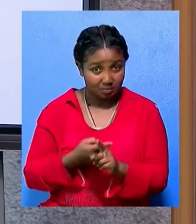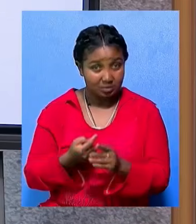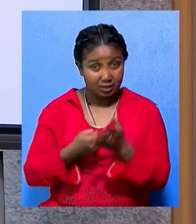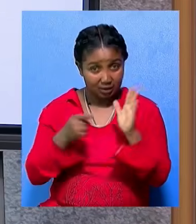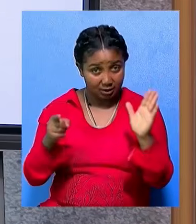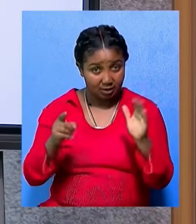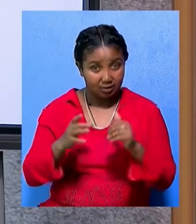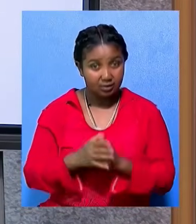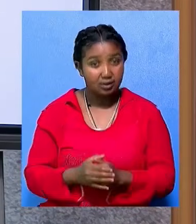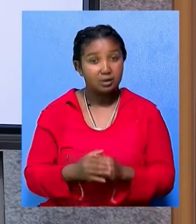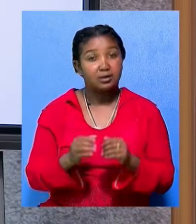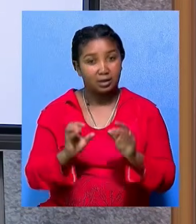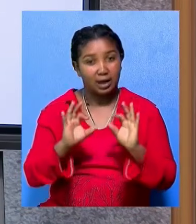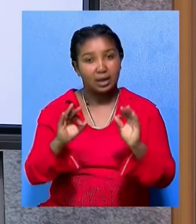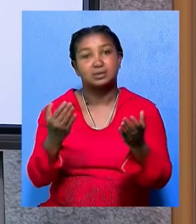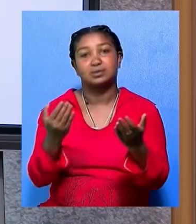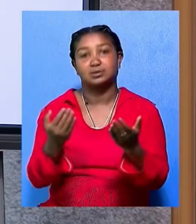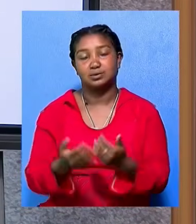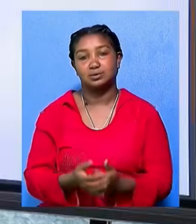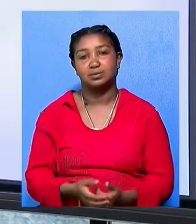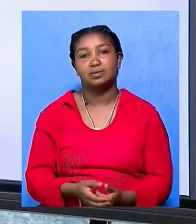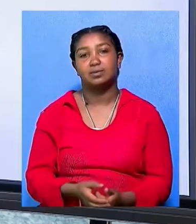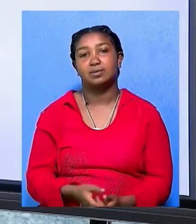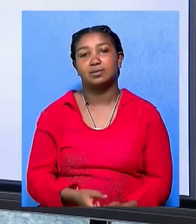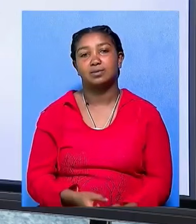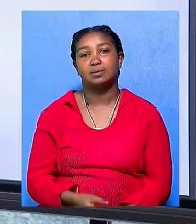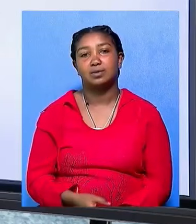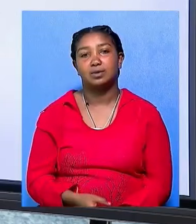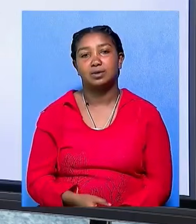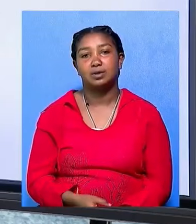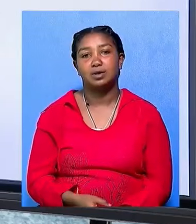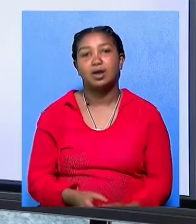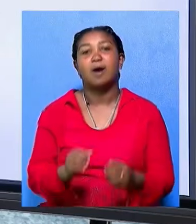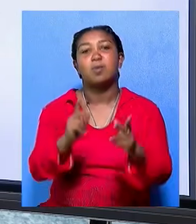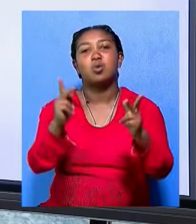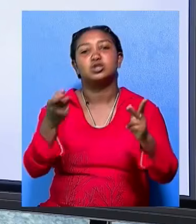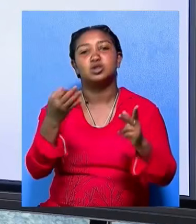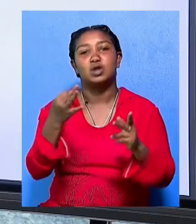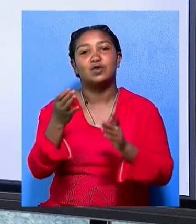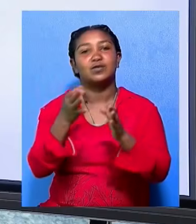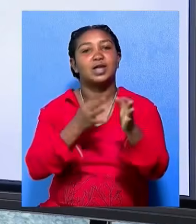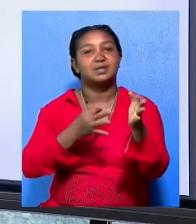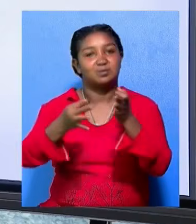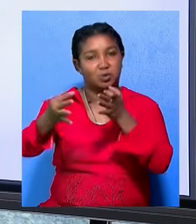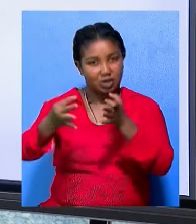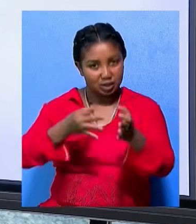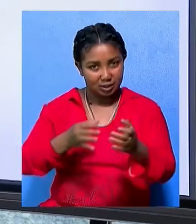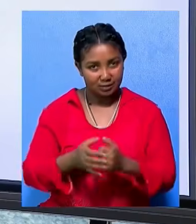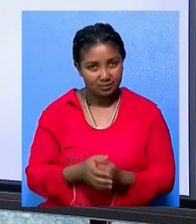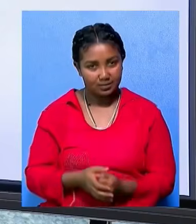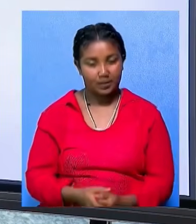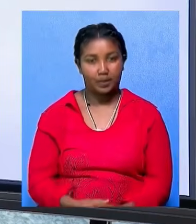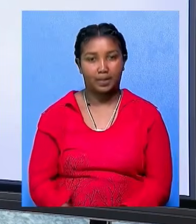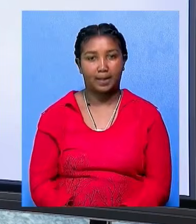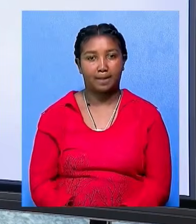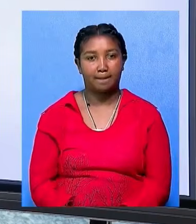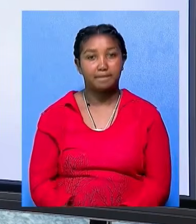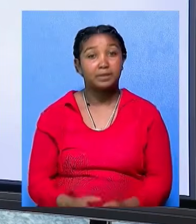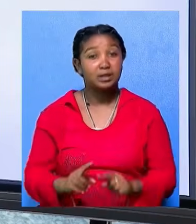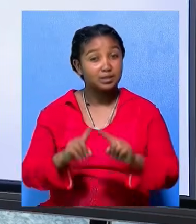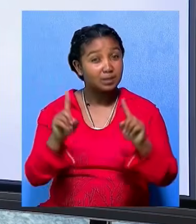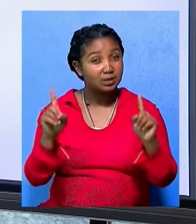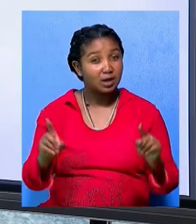clear? Nice. So come on. Let's say something about the position of the expressions. Come on.